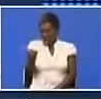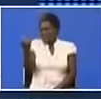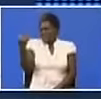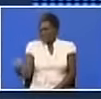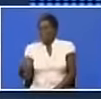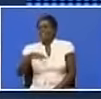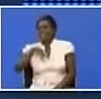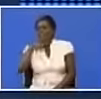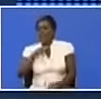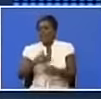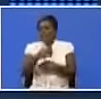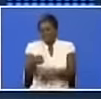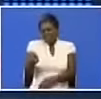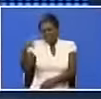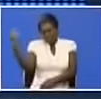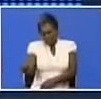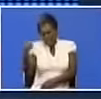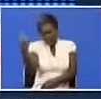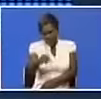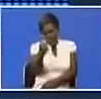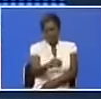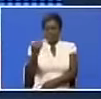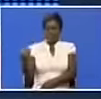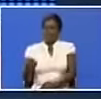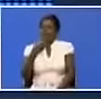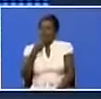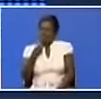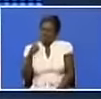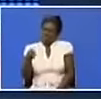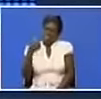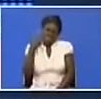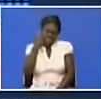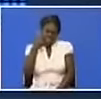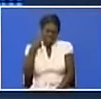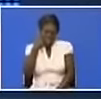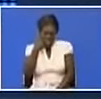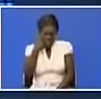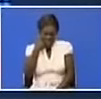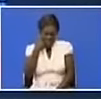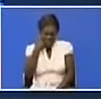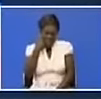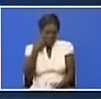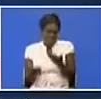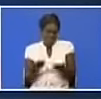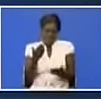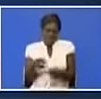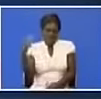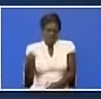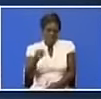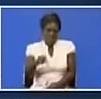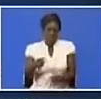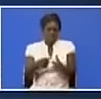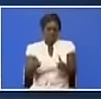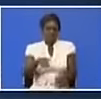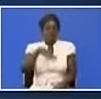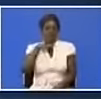corporal punishment. Now, the school has, however, maintained that the boy was a sickly child and may have not died from the punishment. The